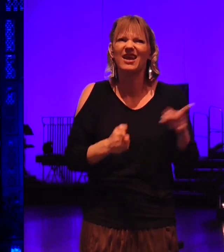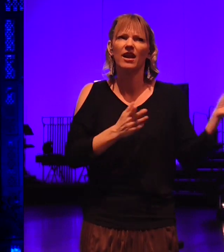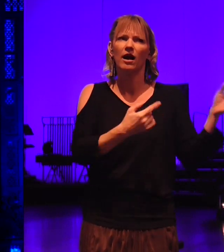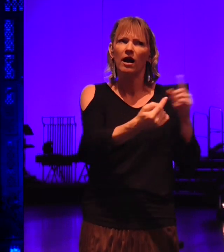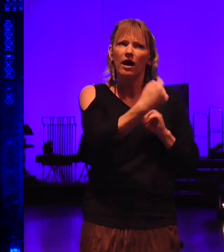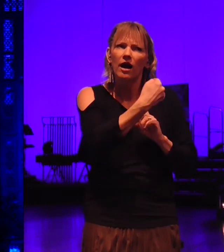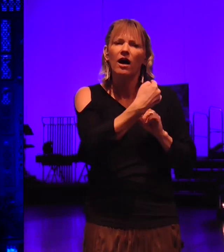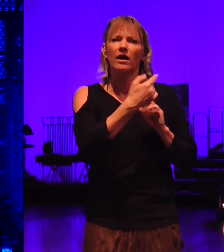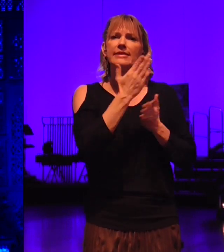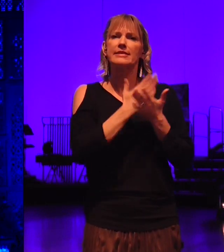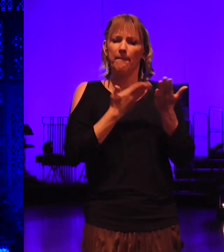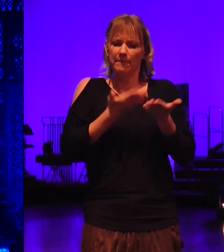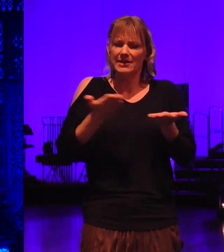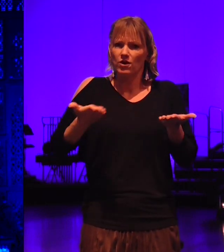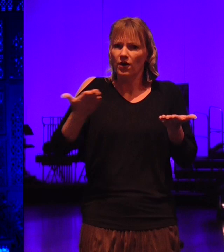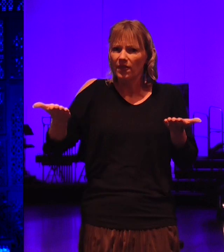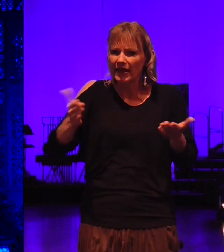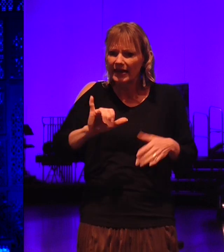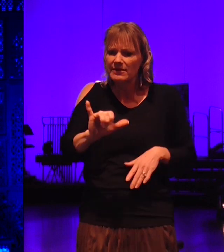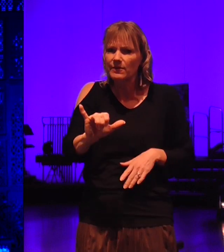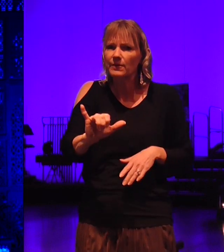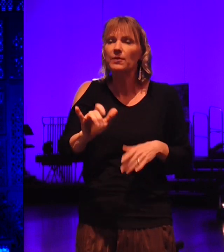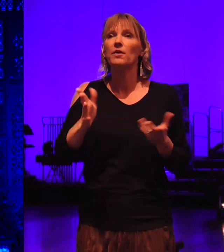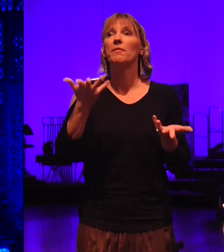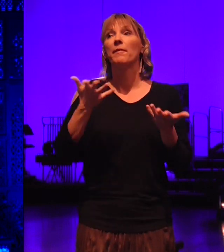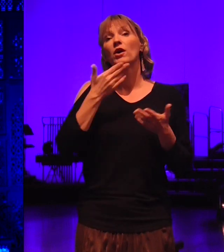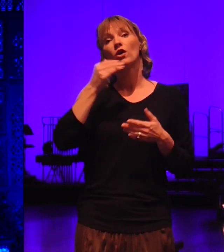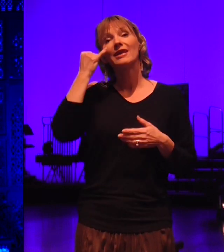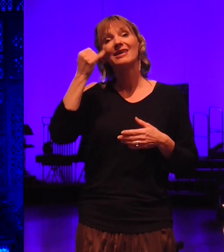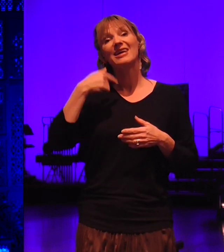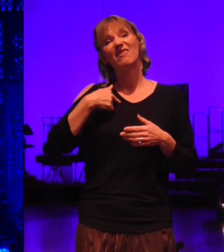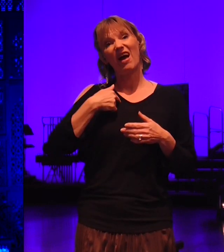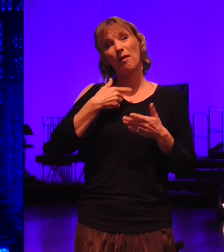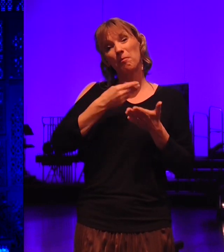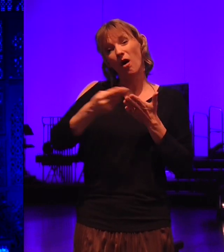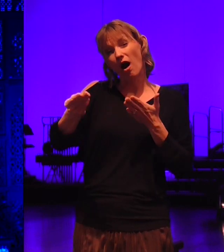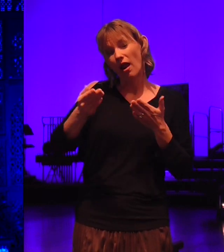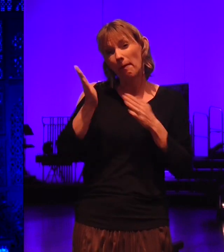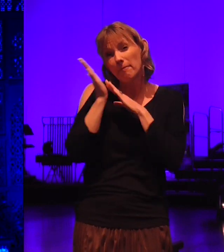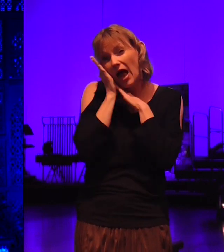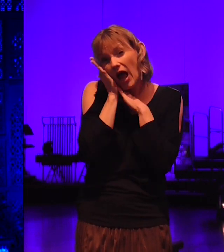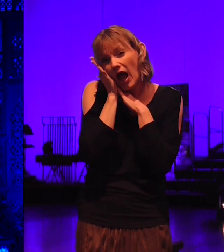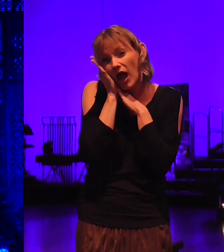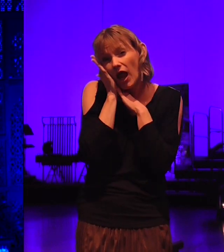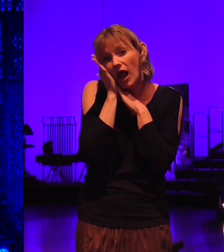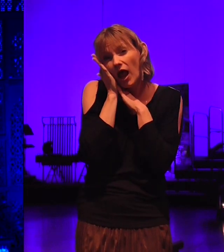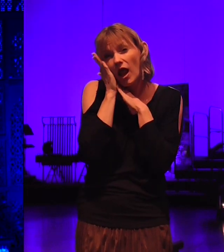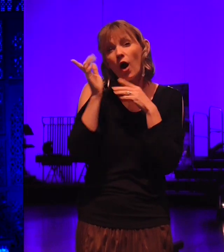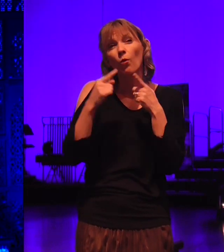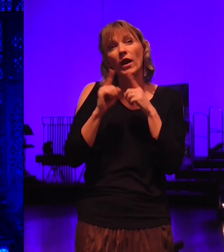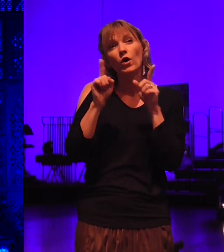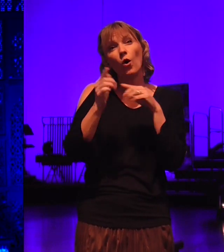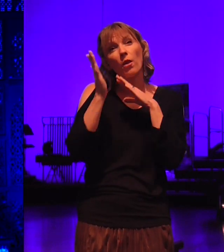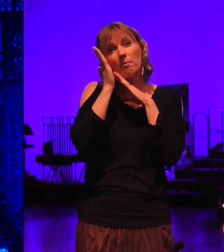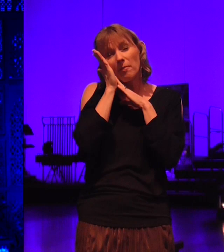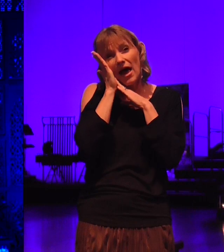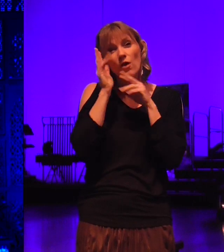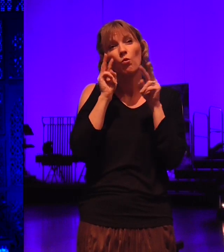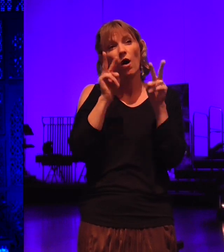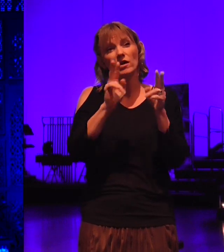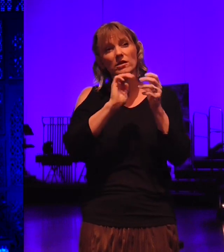well, such as it would have been a good idea if I had bought a bed. You know, when you go to bed watching SportsCenter every night, who needs a